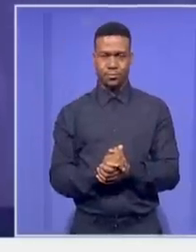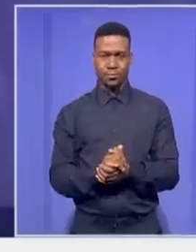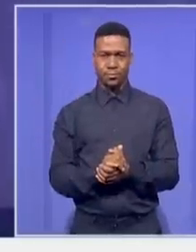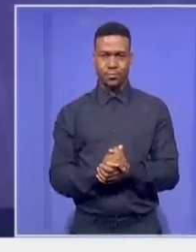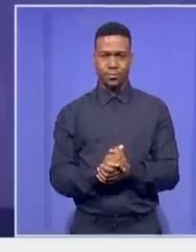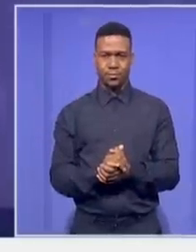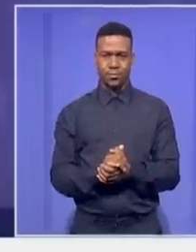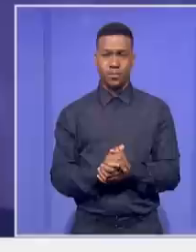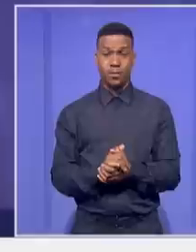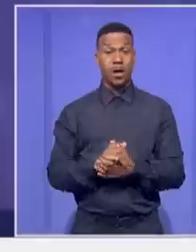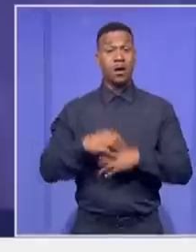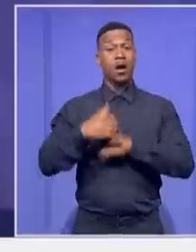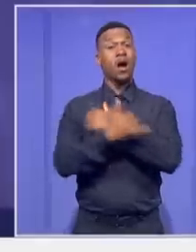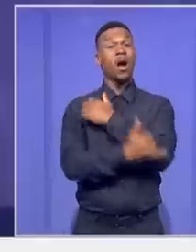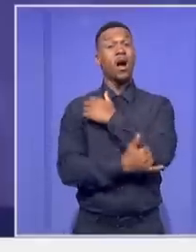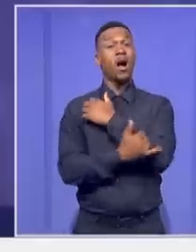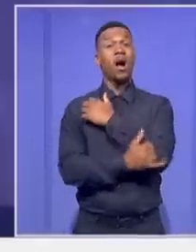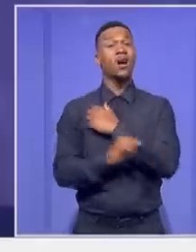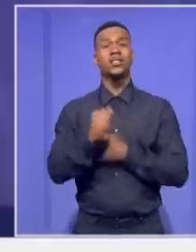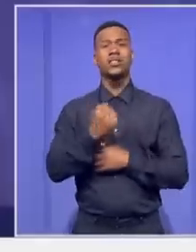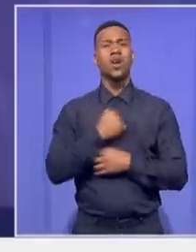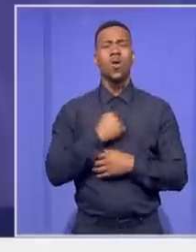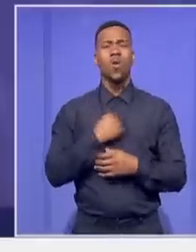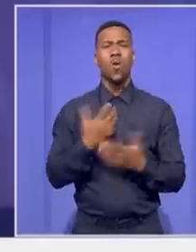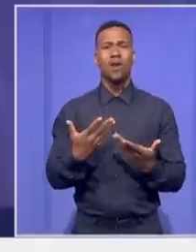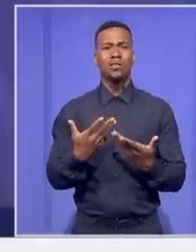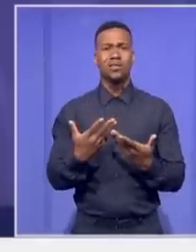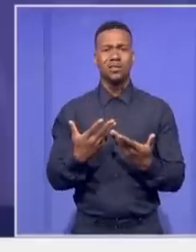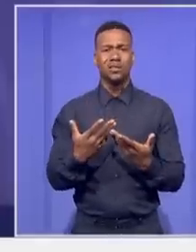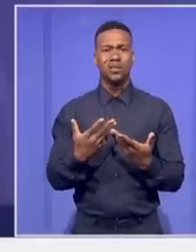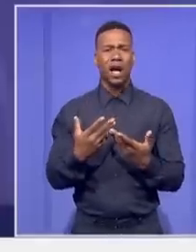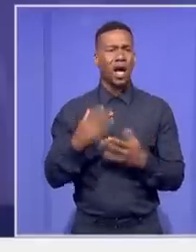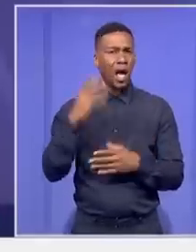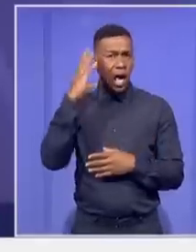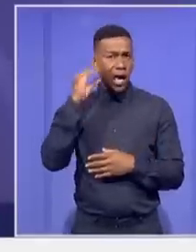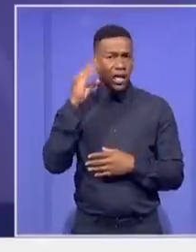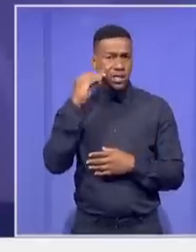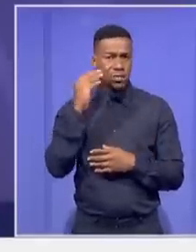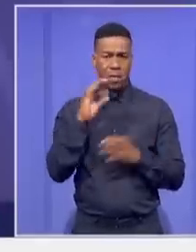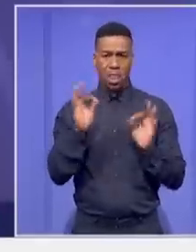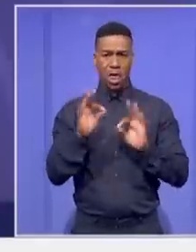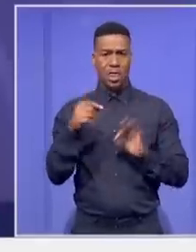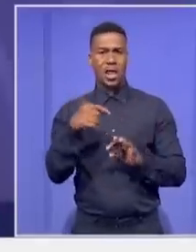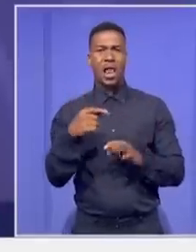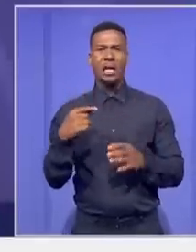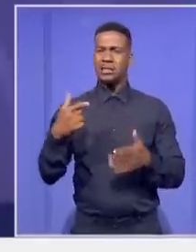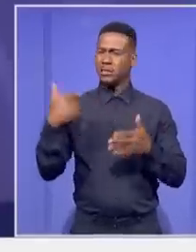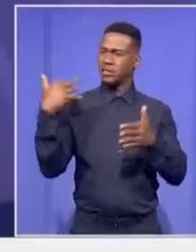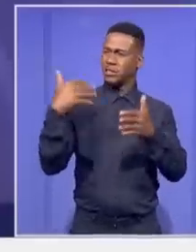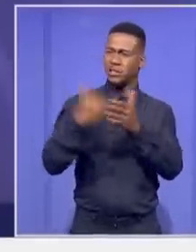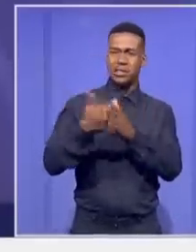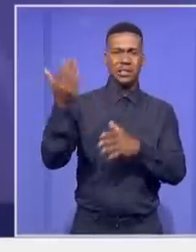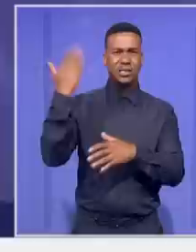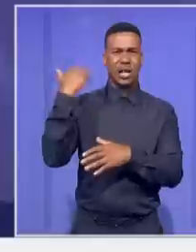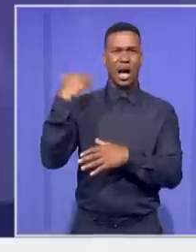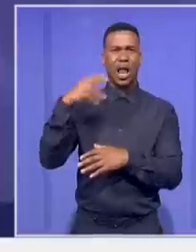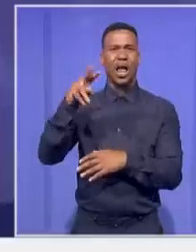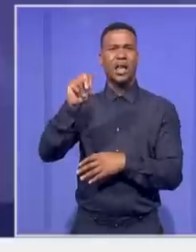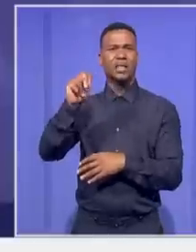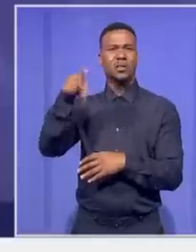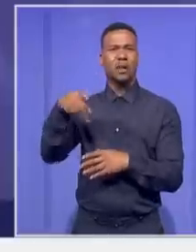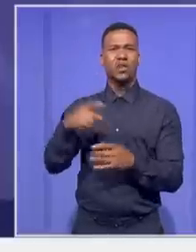And our country has not experienced this until since the National Party won its first election all the way back in